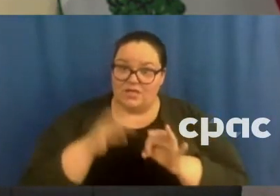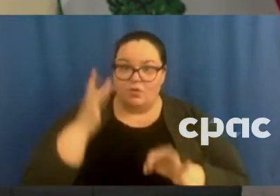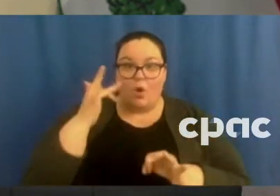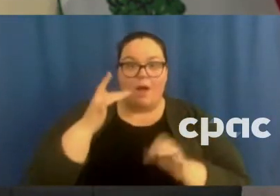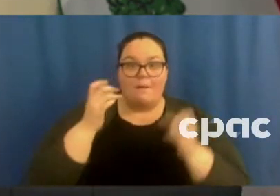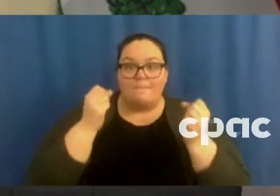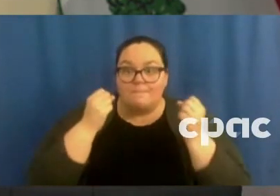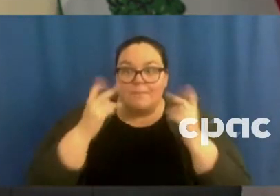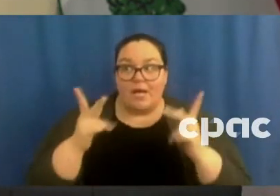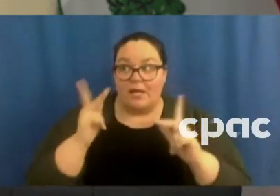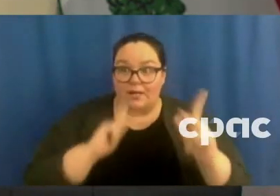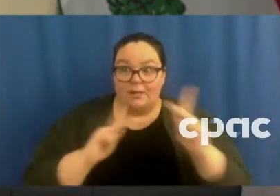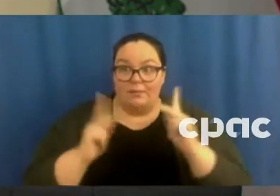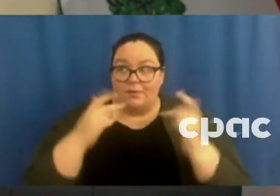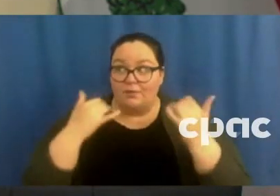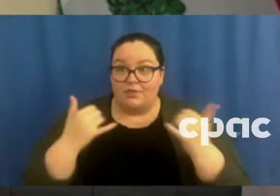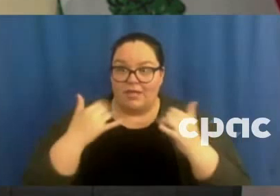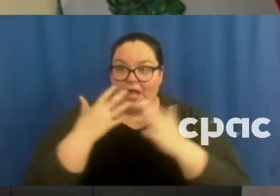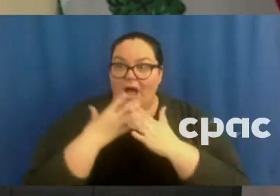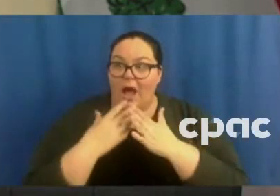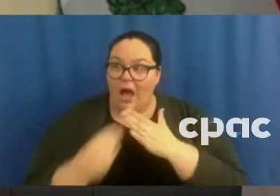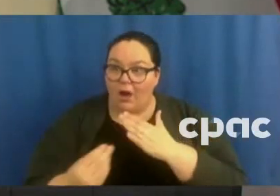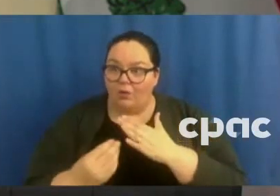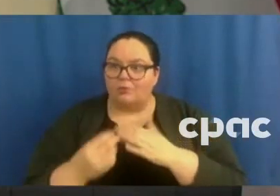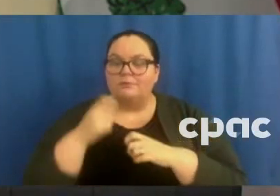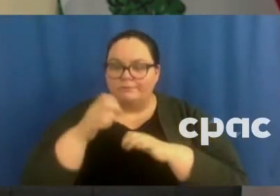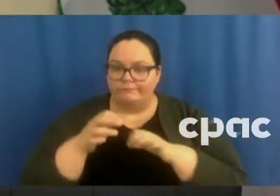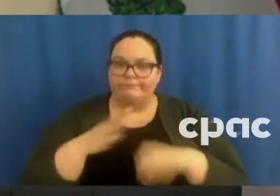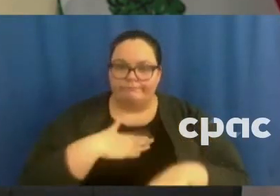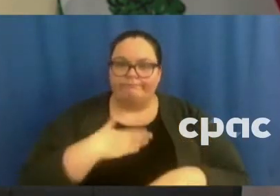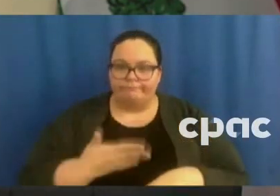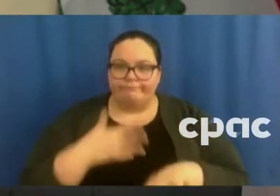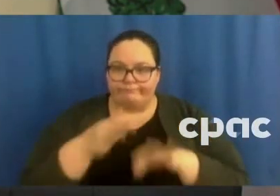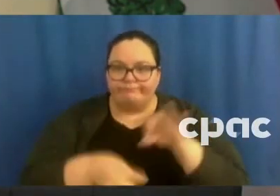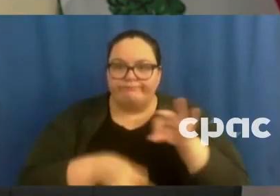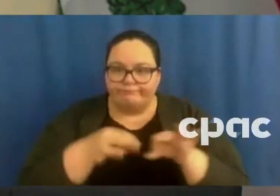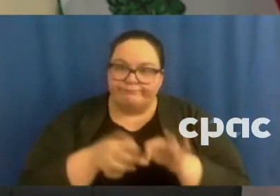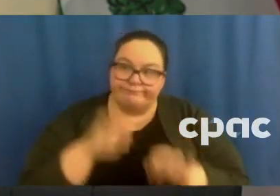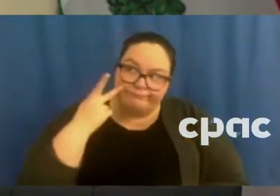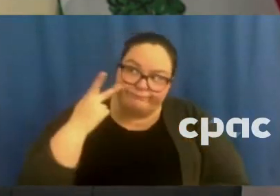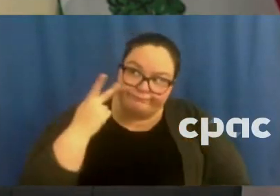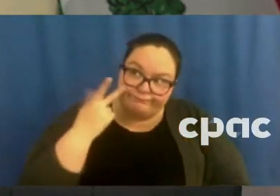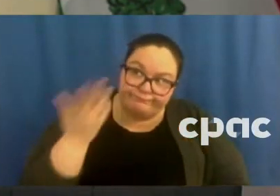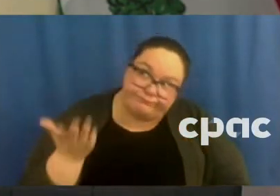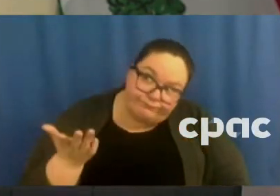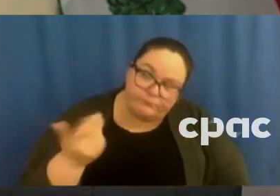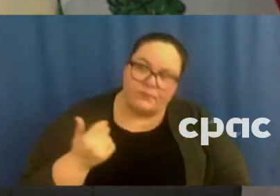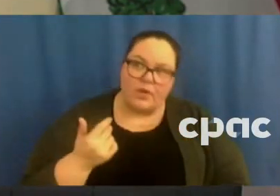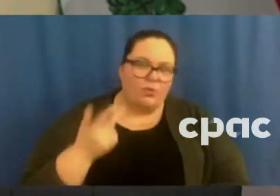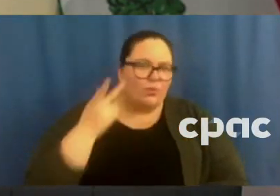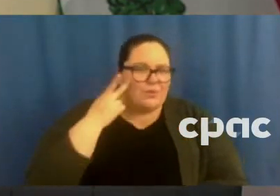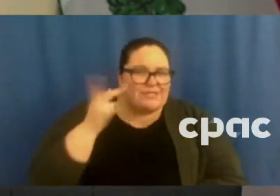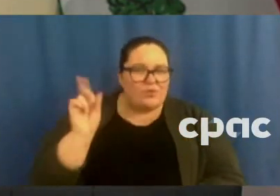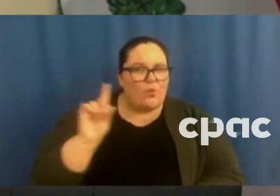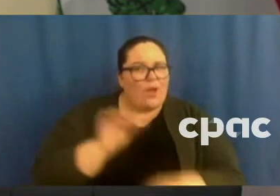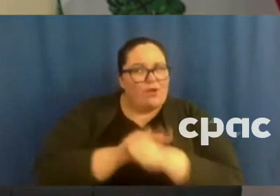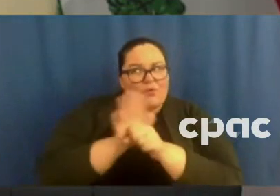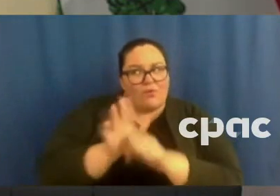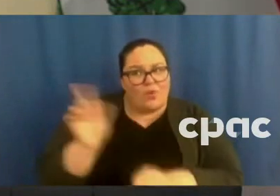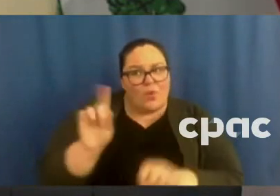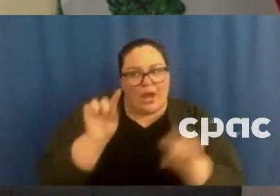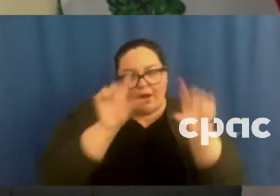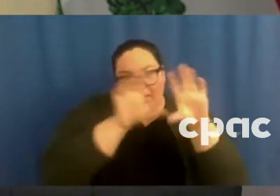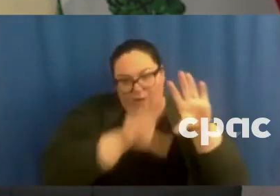and got tested. So for us to get through this, we need to know where the virus is, how widespread it is, and then we take